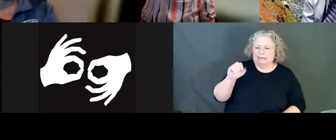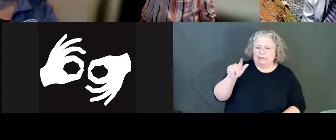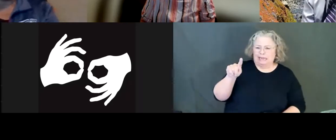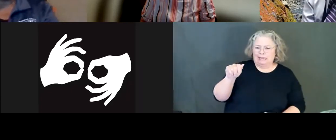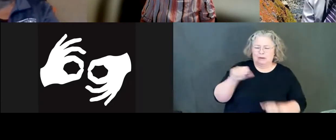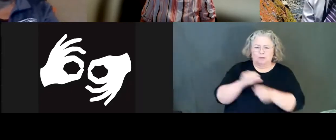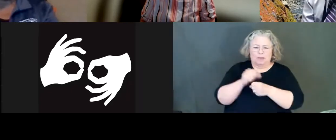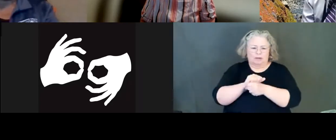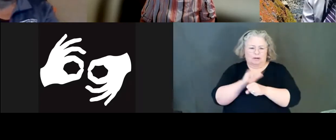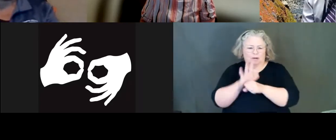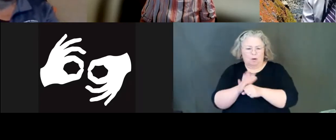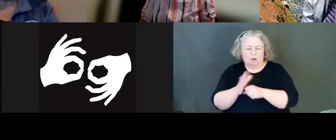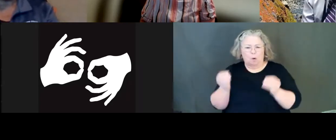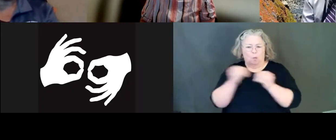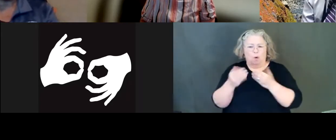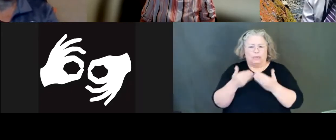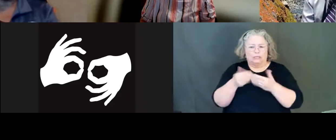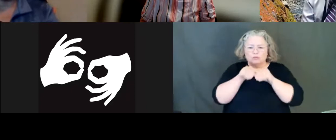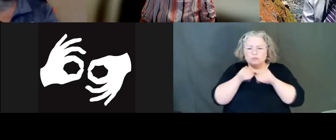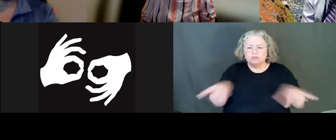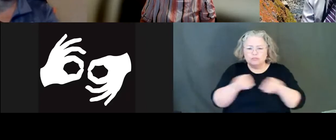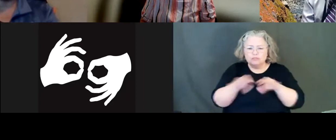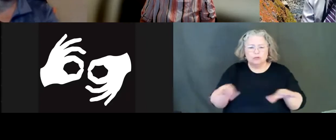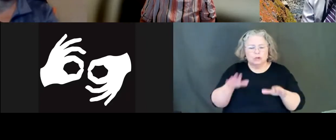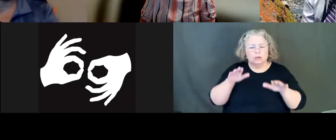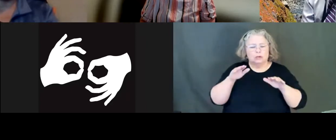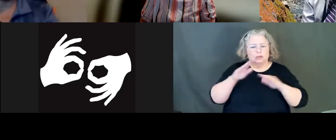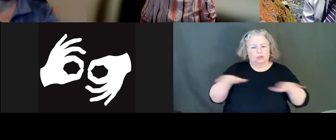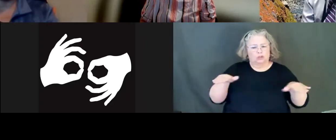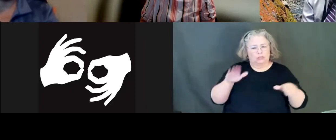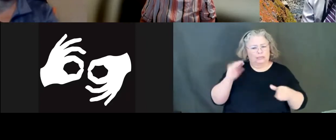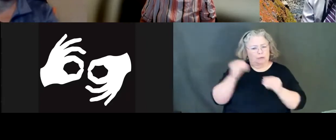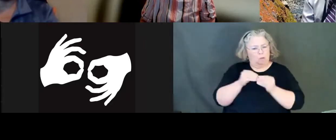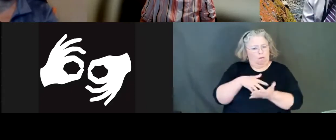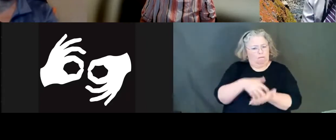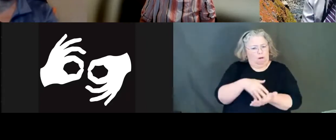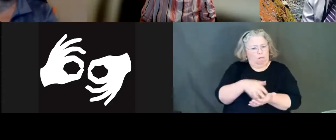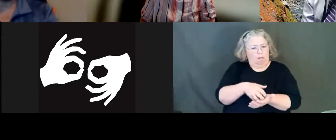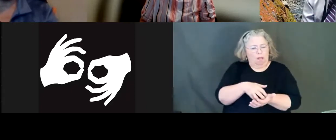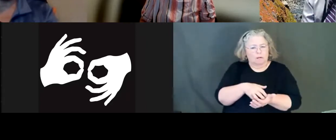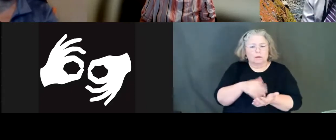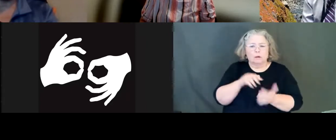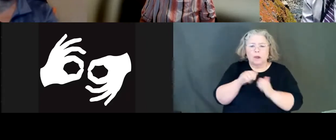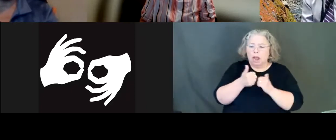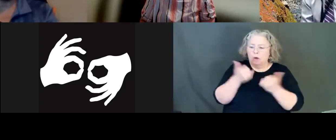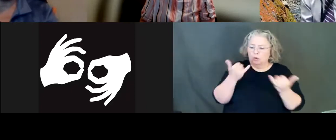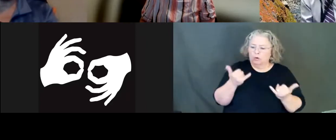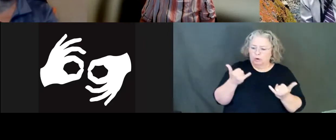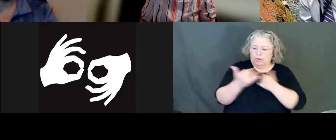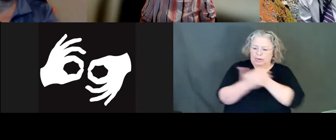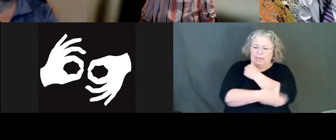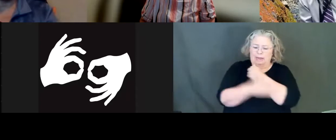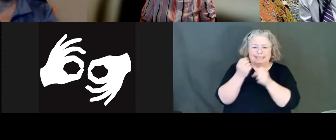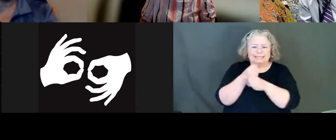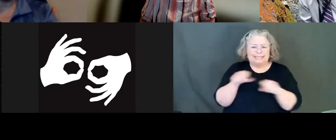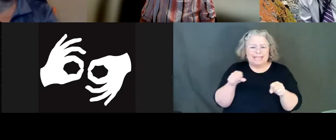more transmissible, and children seem to be more vulnerable. How do the current county safety protocols address